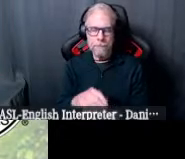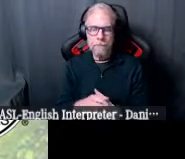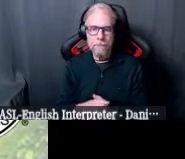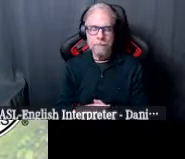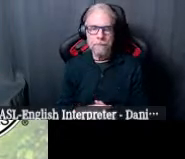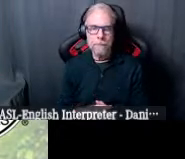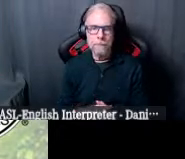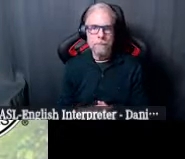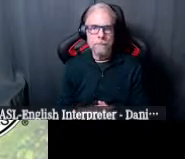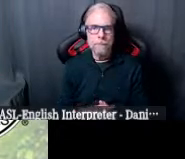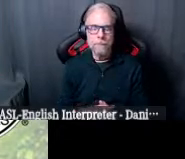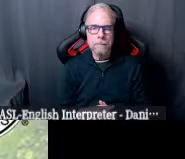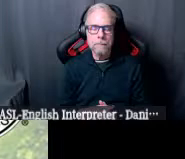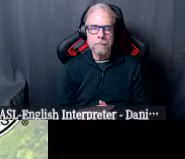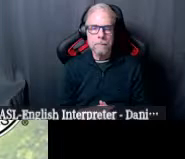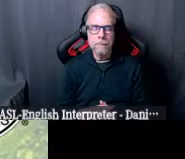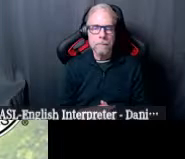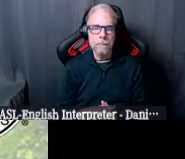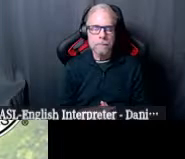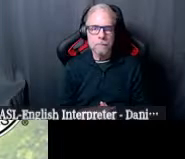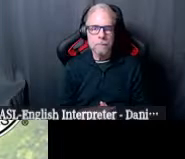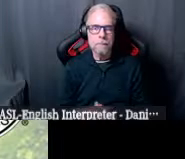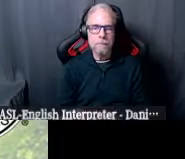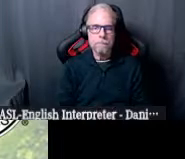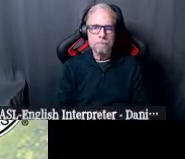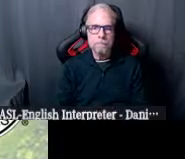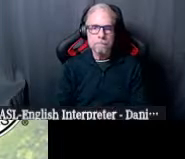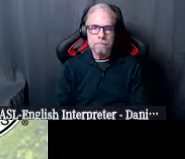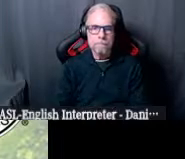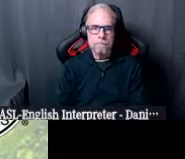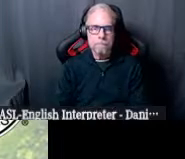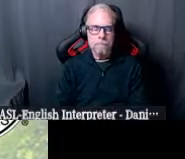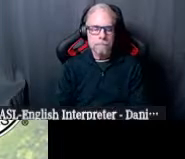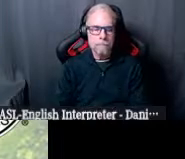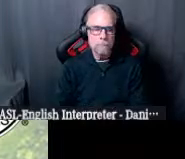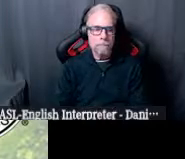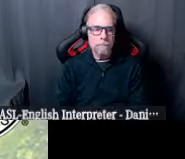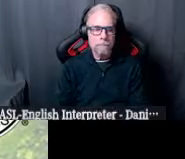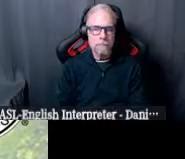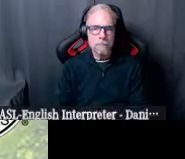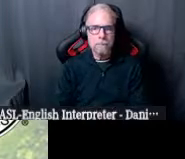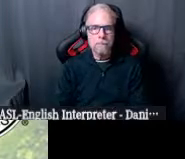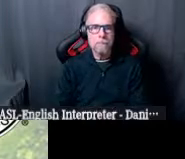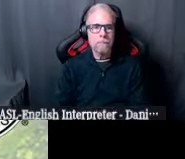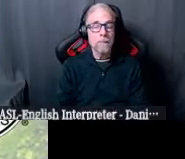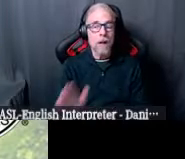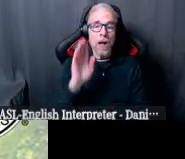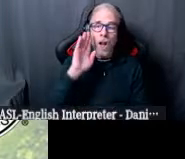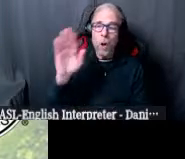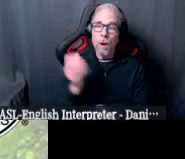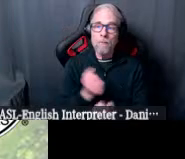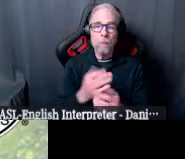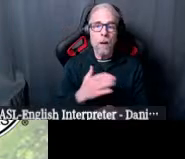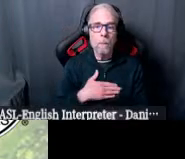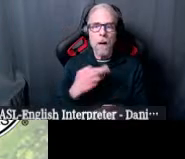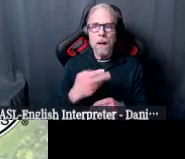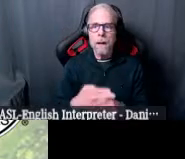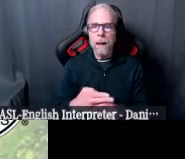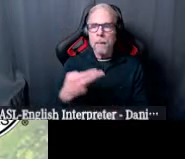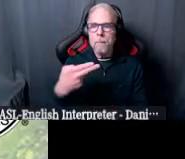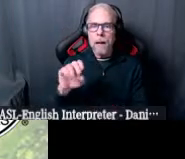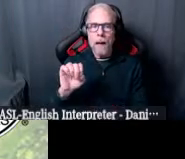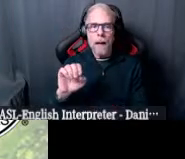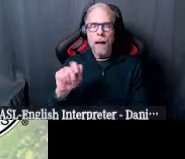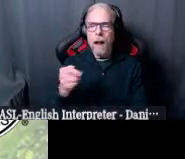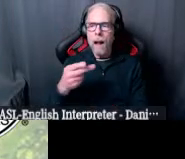I do see Daniel on YouTube. Wonderful. Yeah. All right, let's go ahead and get started. Hi, everyone. My name is Helena Kesh, and